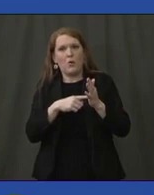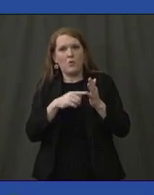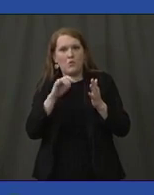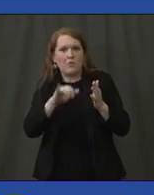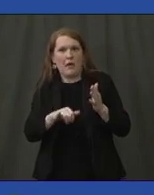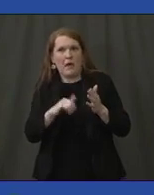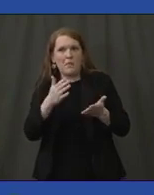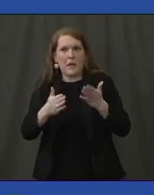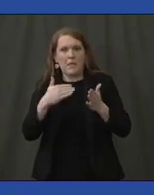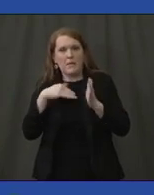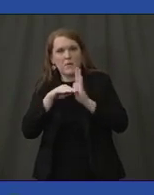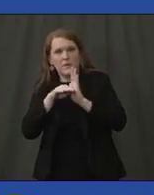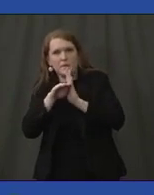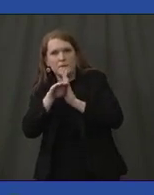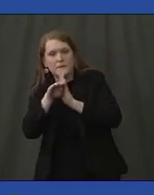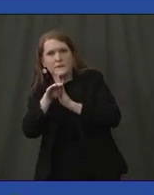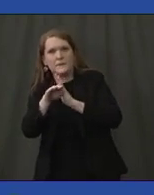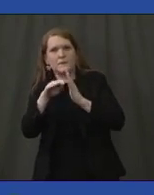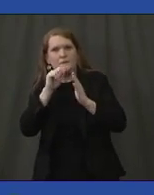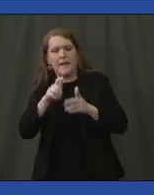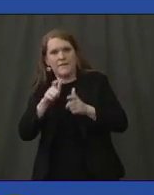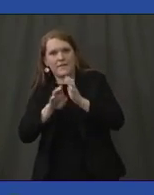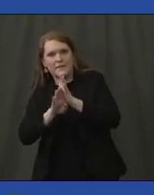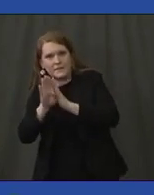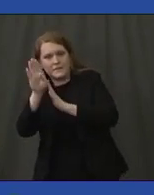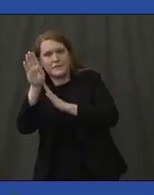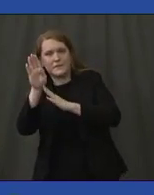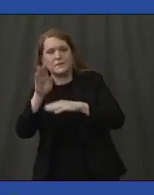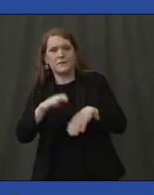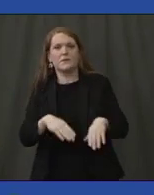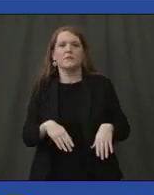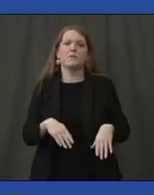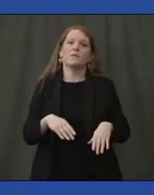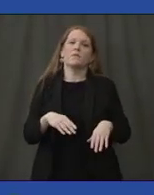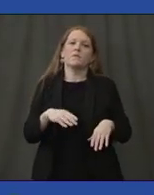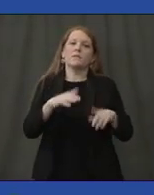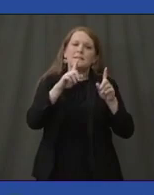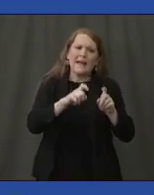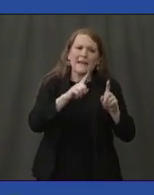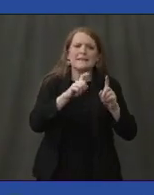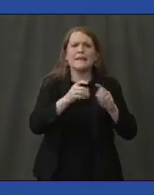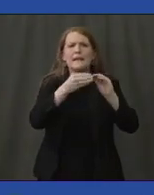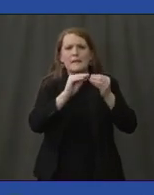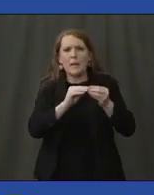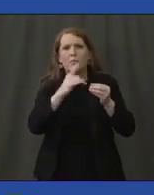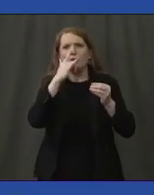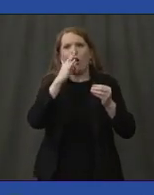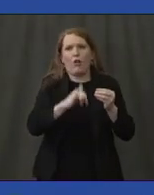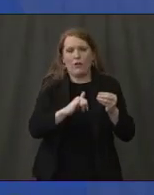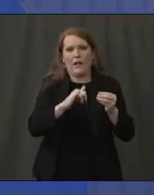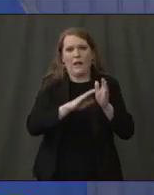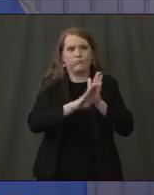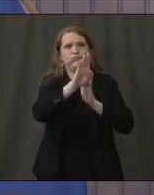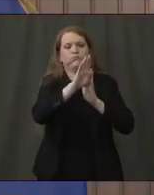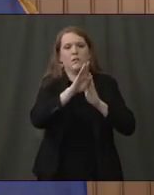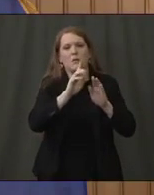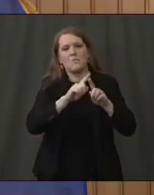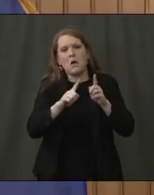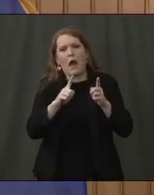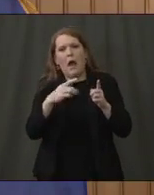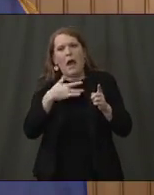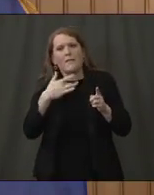can counter in a second, we are beginning to make some progress thanks to our social distancing effort. And because we're